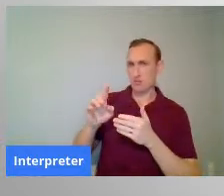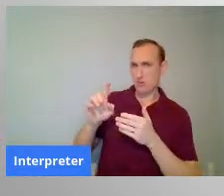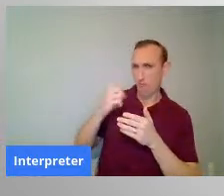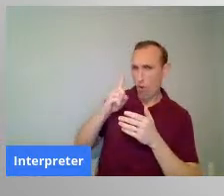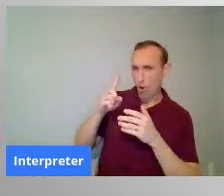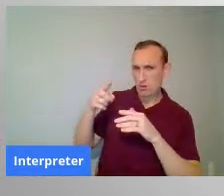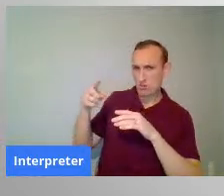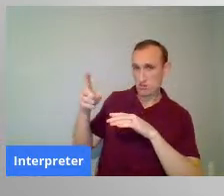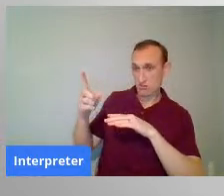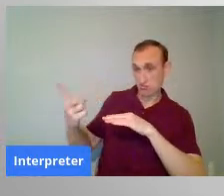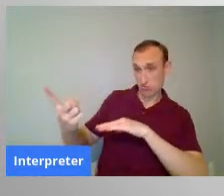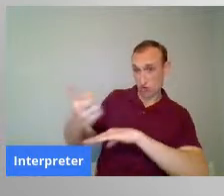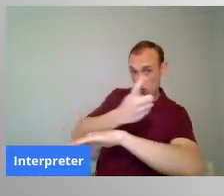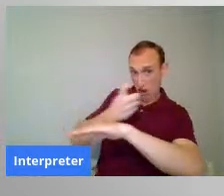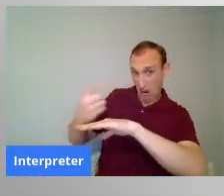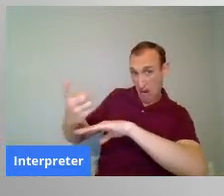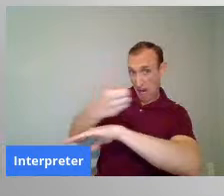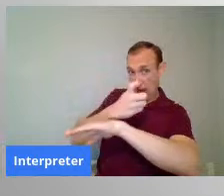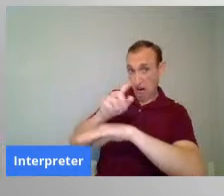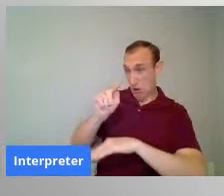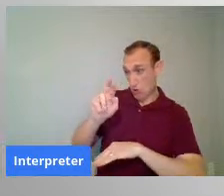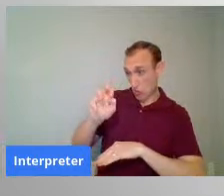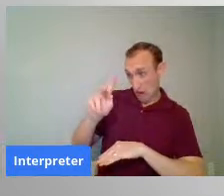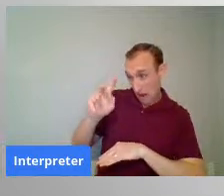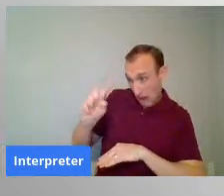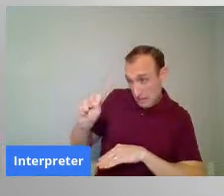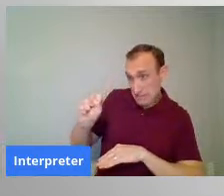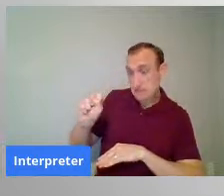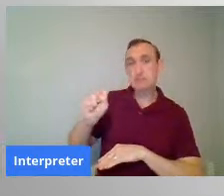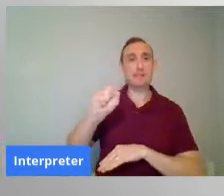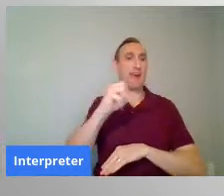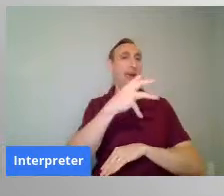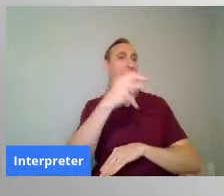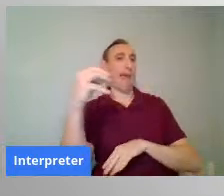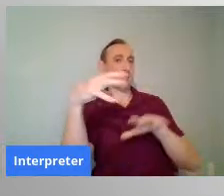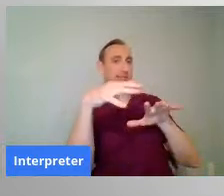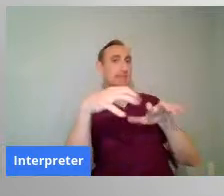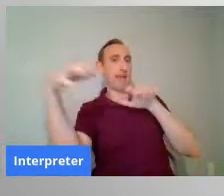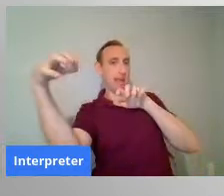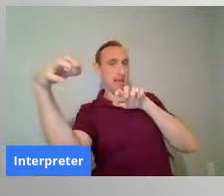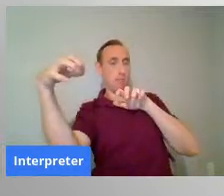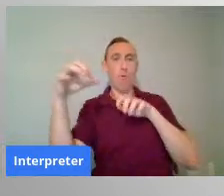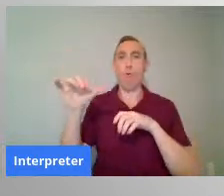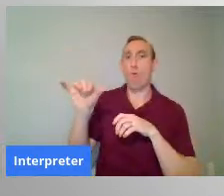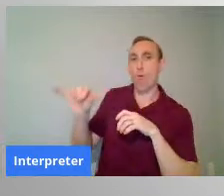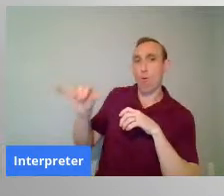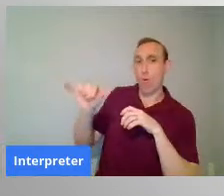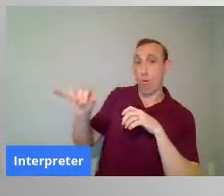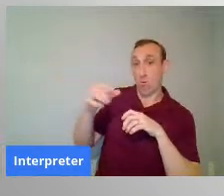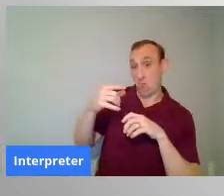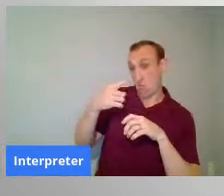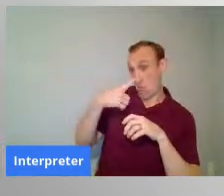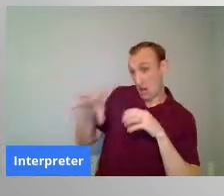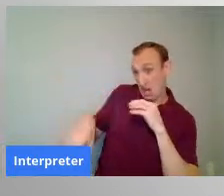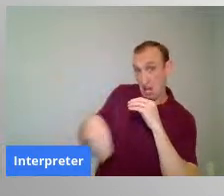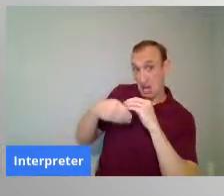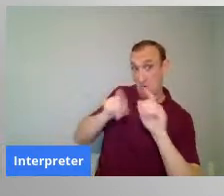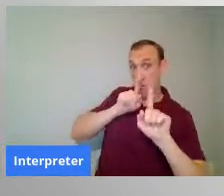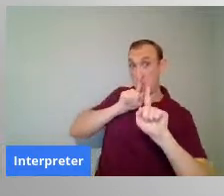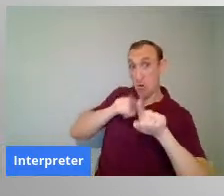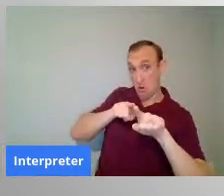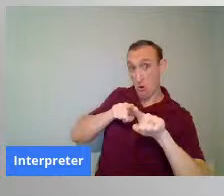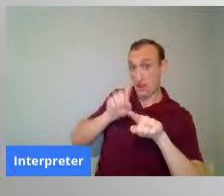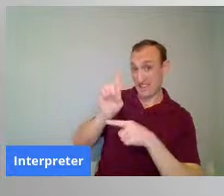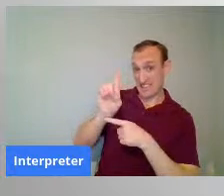new? Tracks and stadium. Yep. Okay, you know what I would like to see on that report, and I don't know if I'm the only one, but could we have some